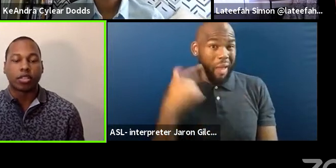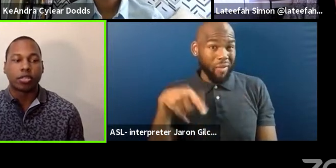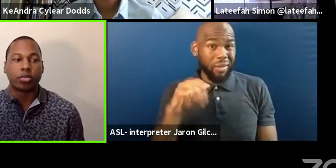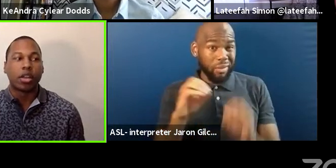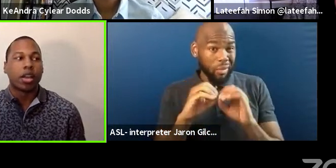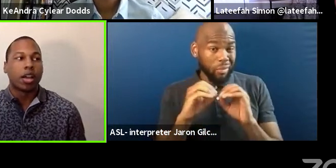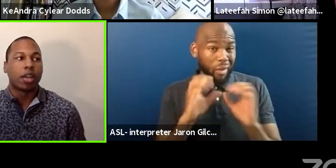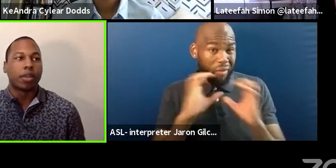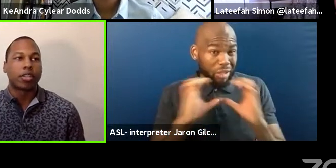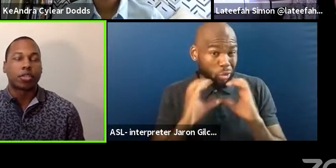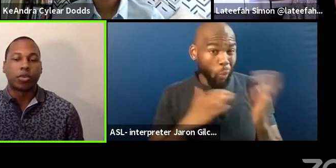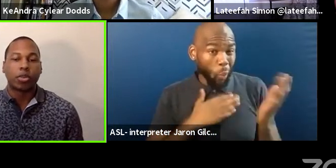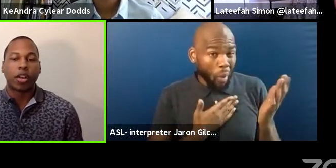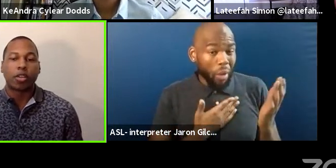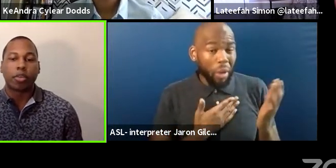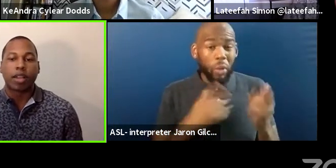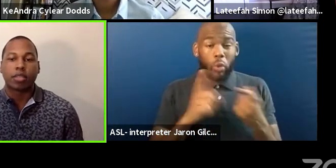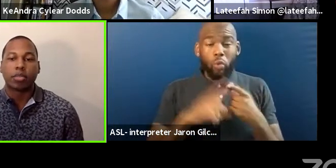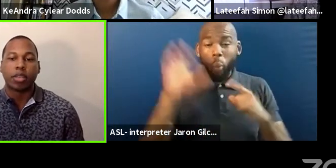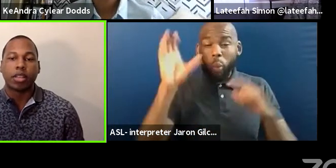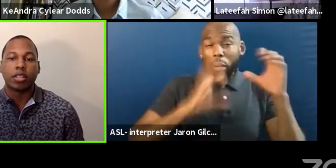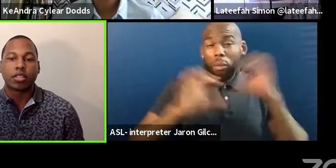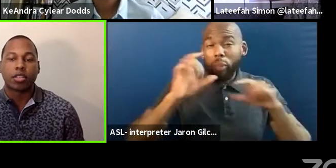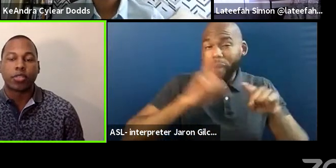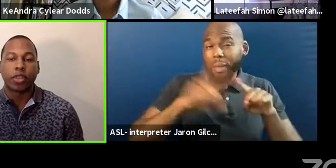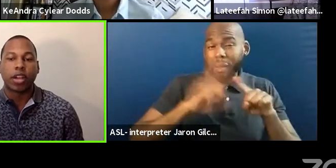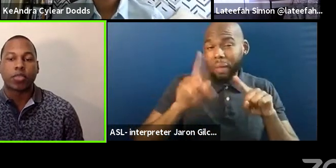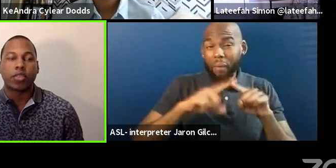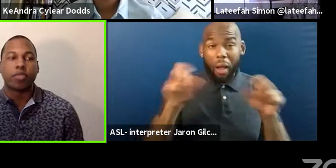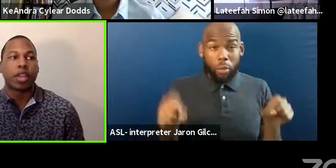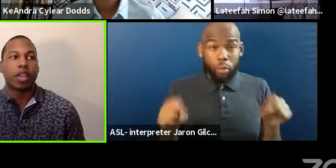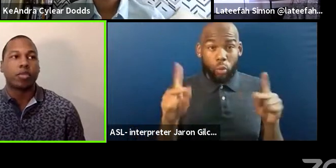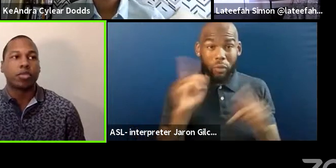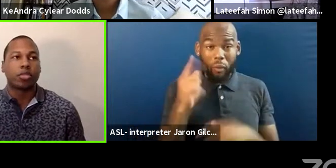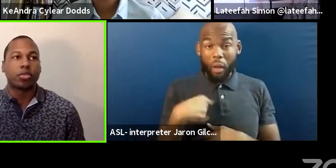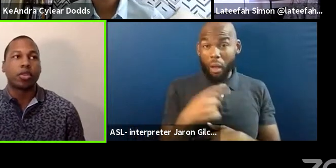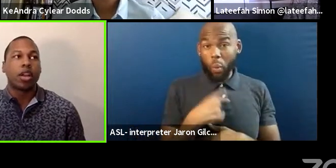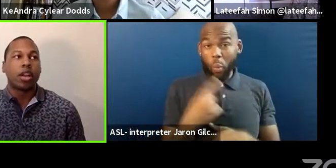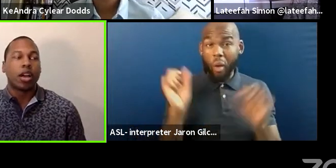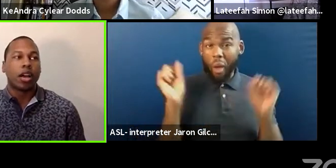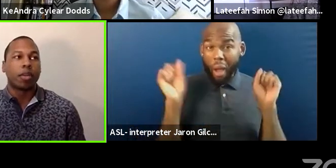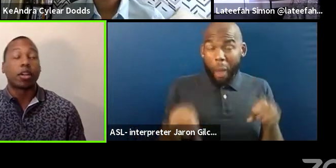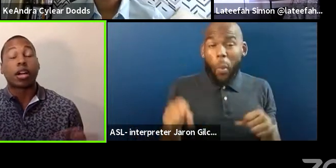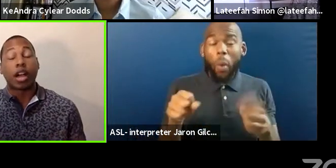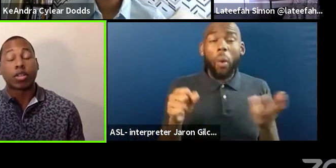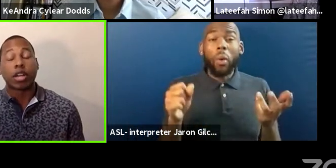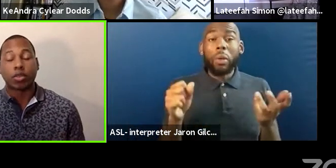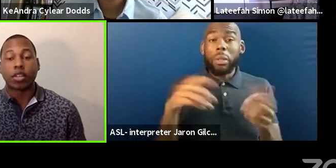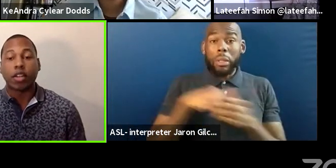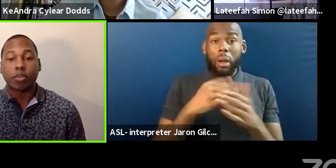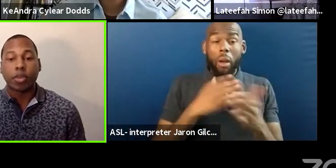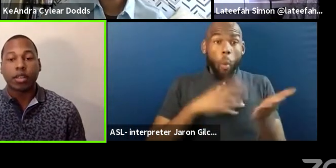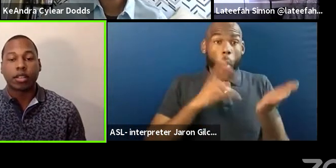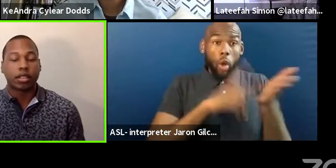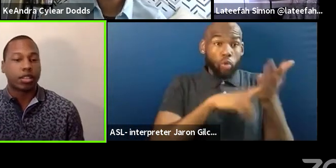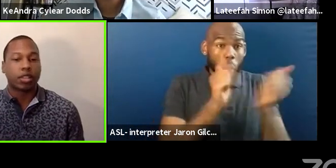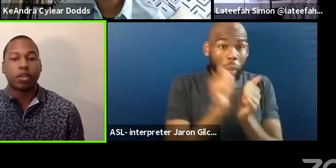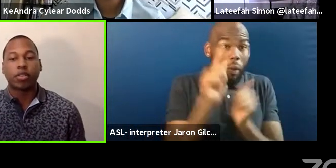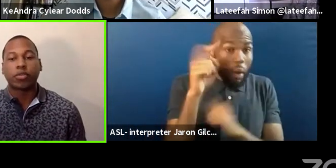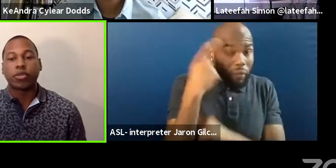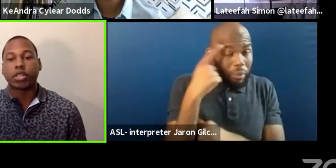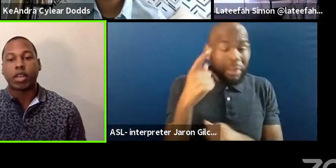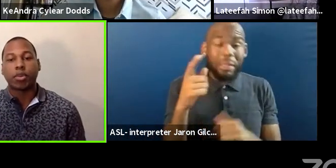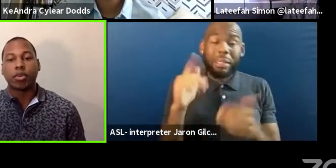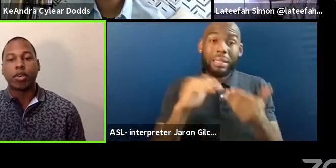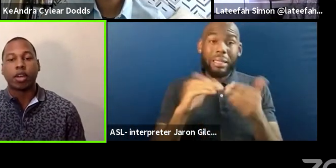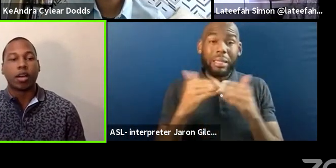are willing to explore other possibilities. And so for us, we've been able to, in our contracts with government, the city of